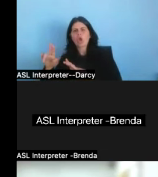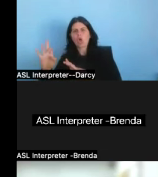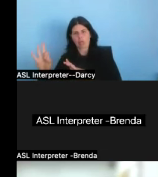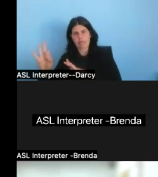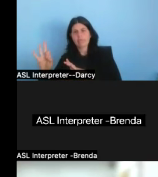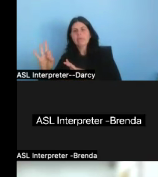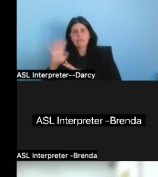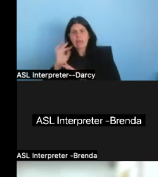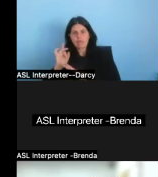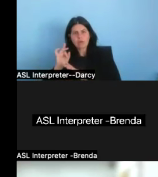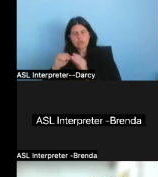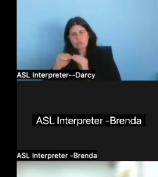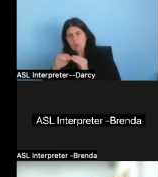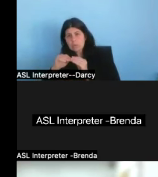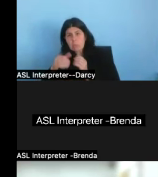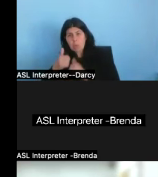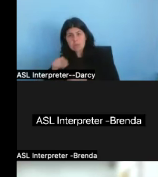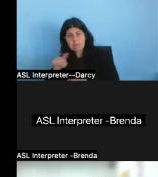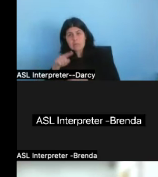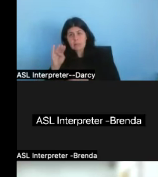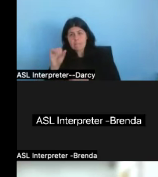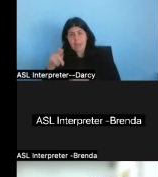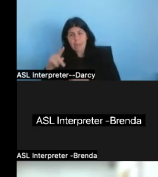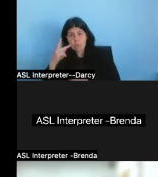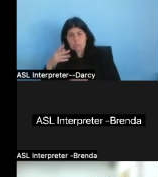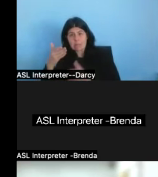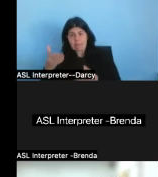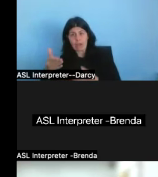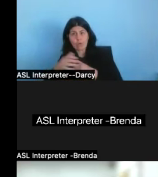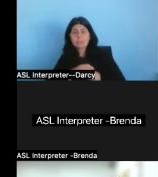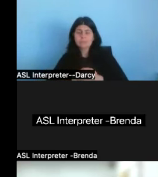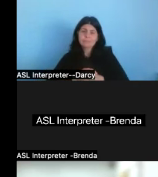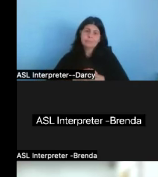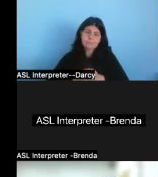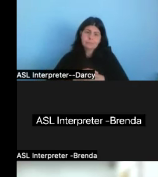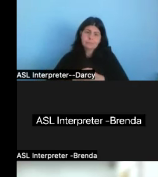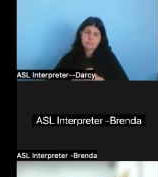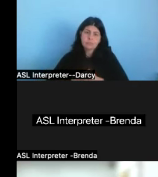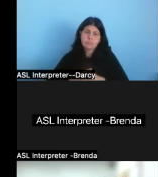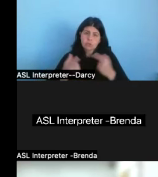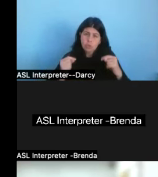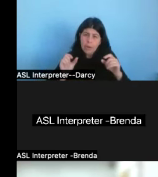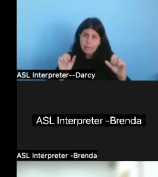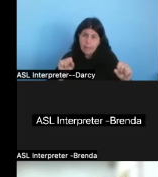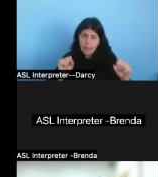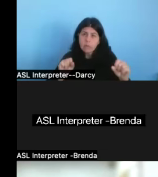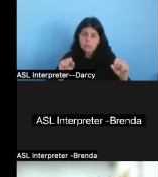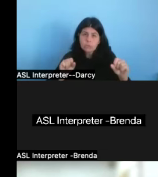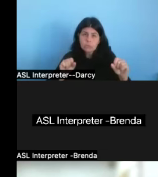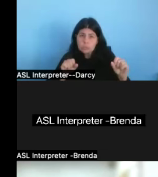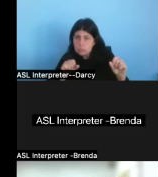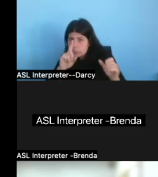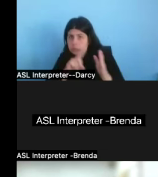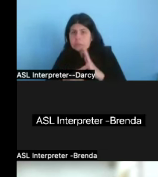of the map that you see here. So we try to be able to detect earthquakes that happen in